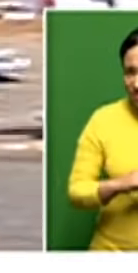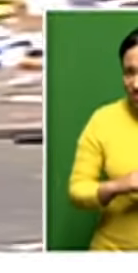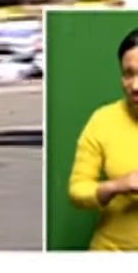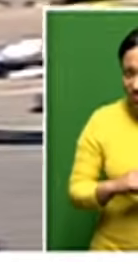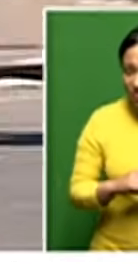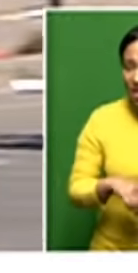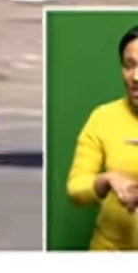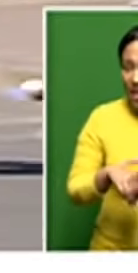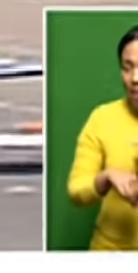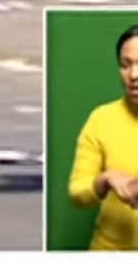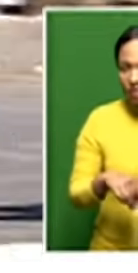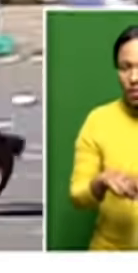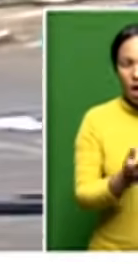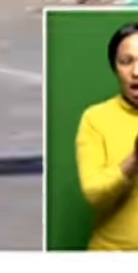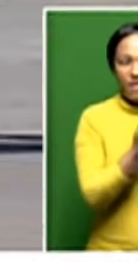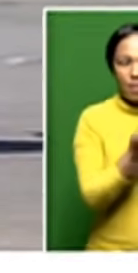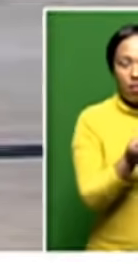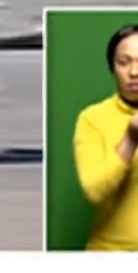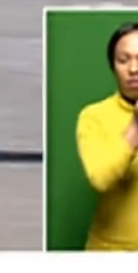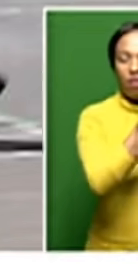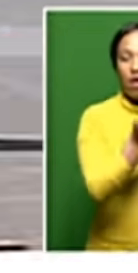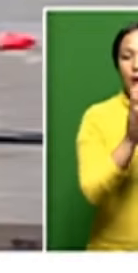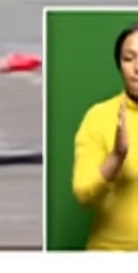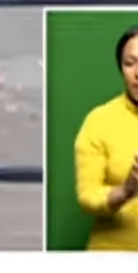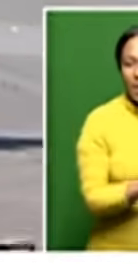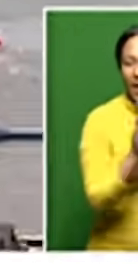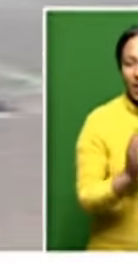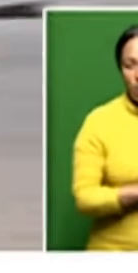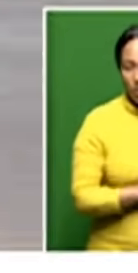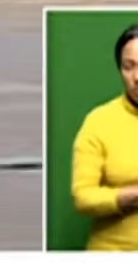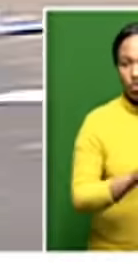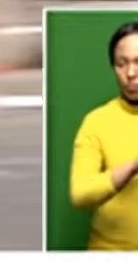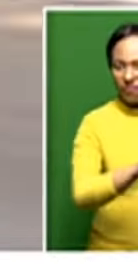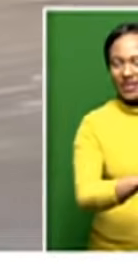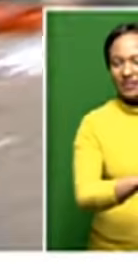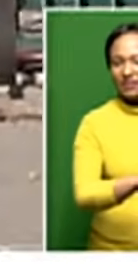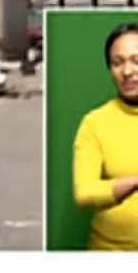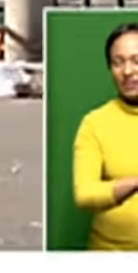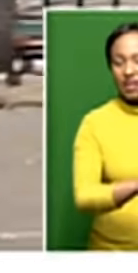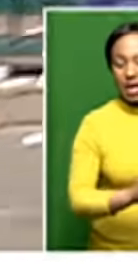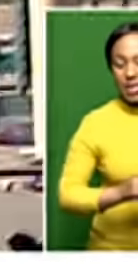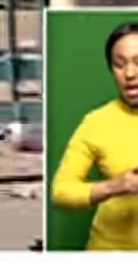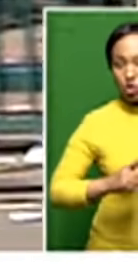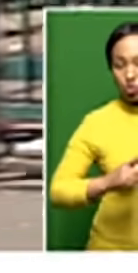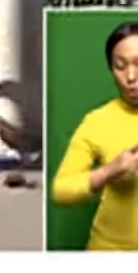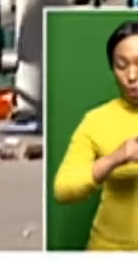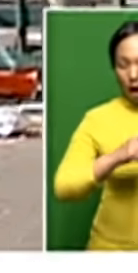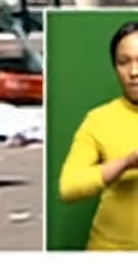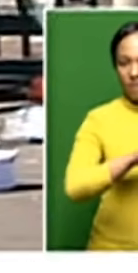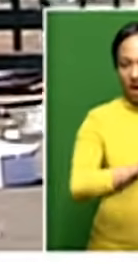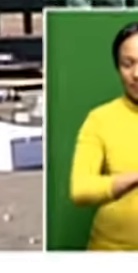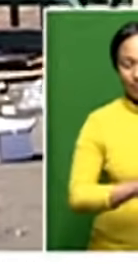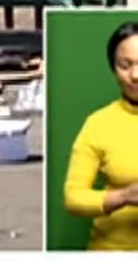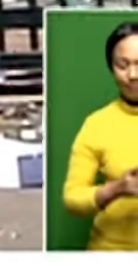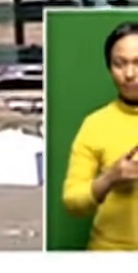that information became available, what preparations was done, 1, to prevent it, but also 2, to immediately dismantle